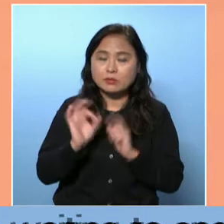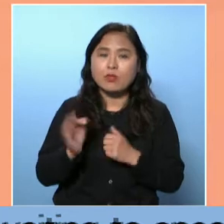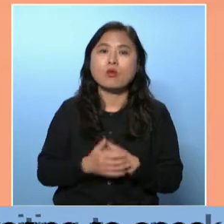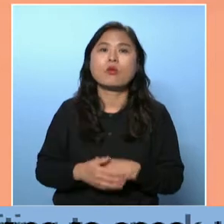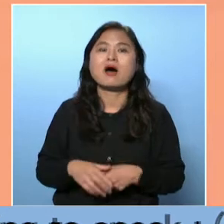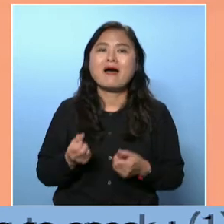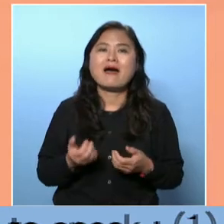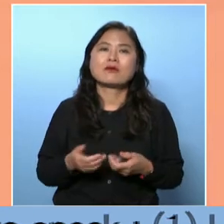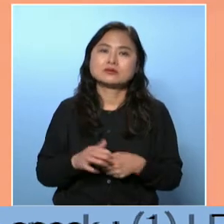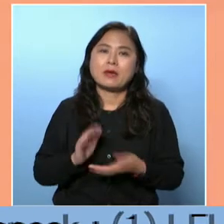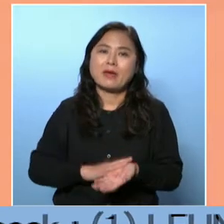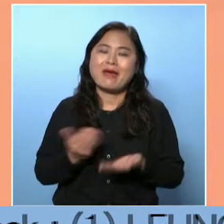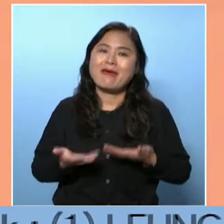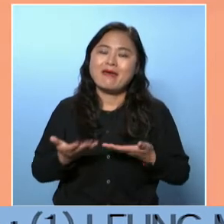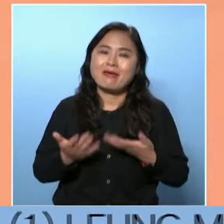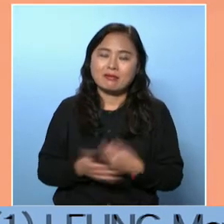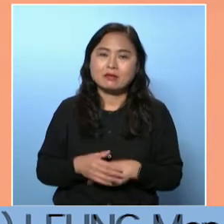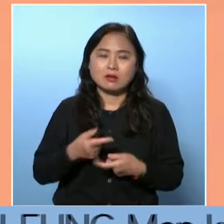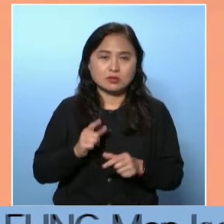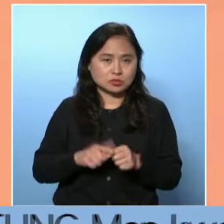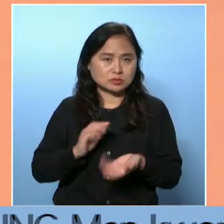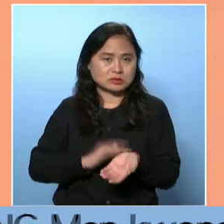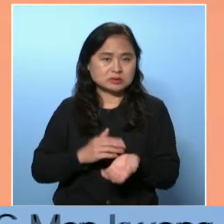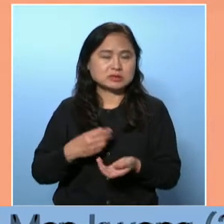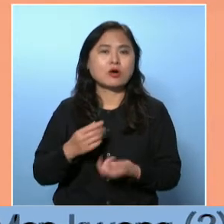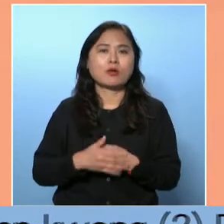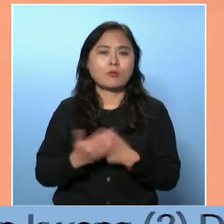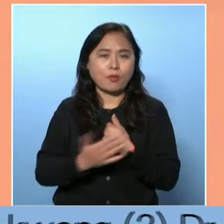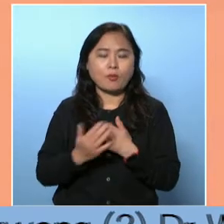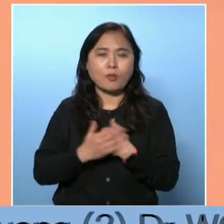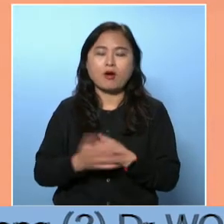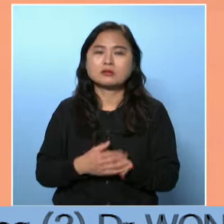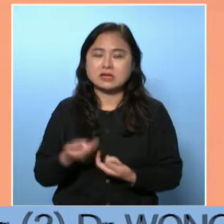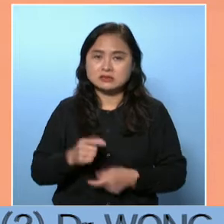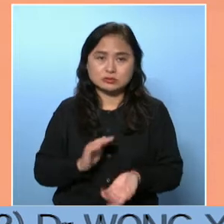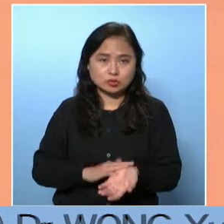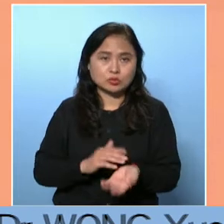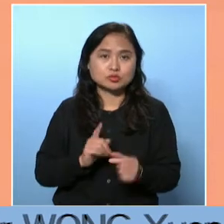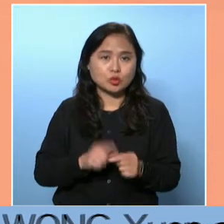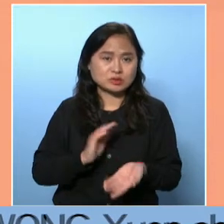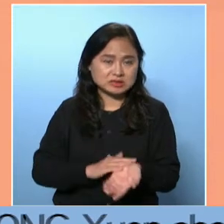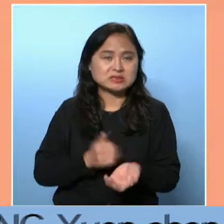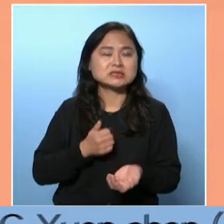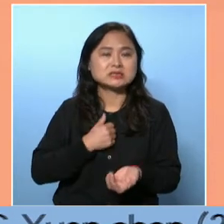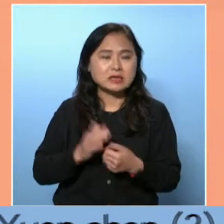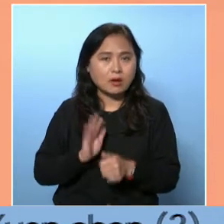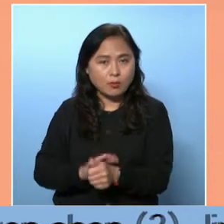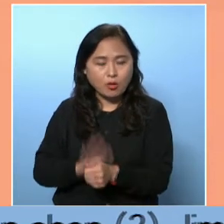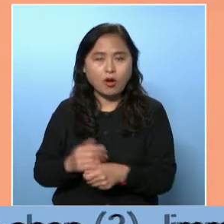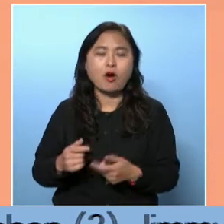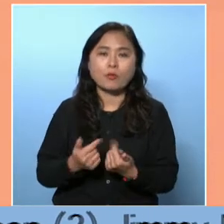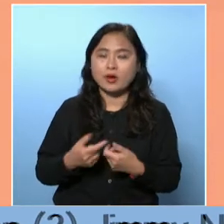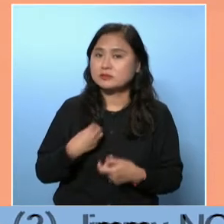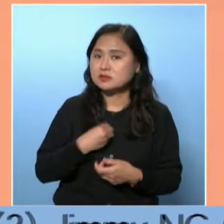the asymptomatic patients or those with mild symptoms, then Chinese medicine could be used to treat them. So this is to offer